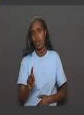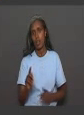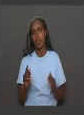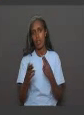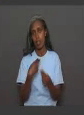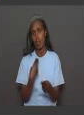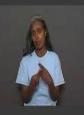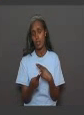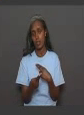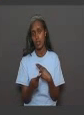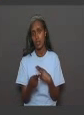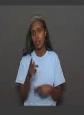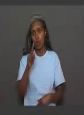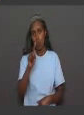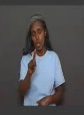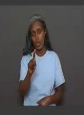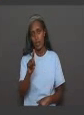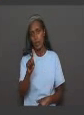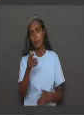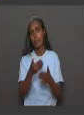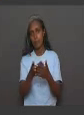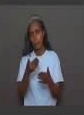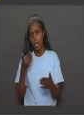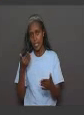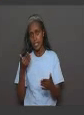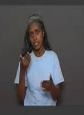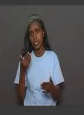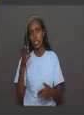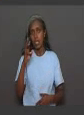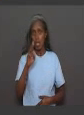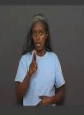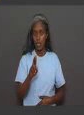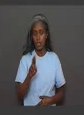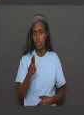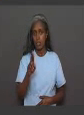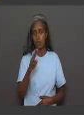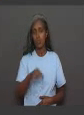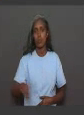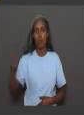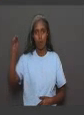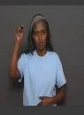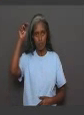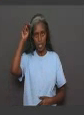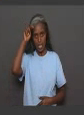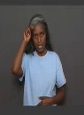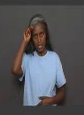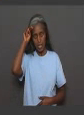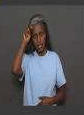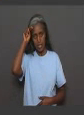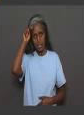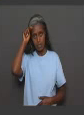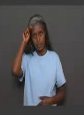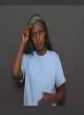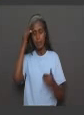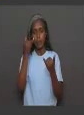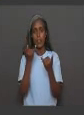G1 times 1 minus r to the power